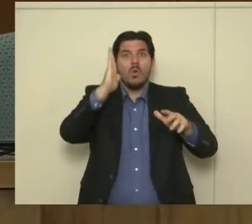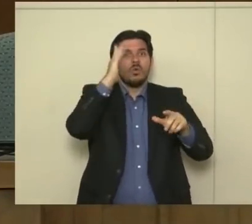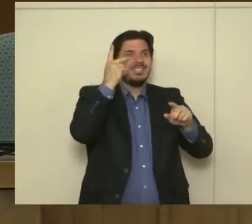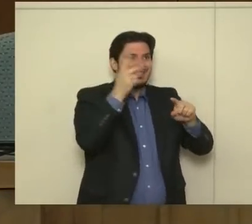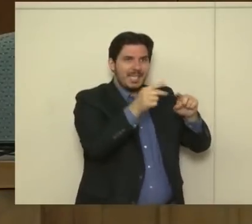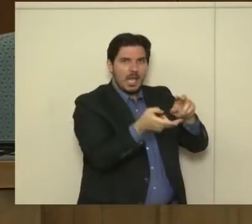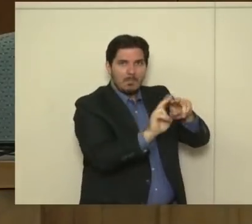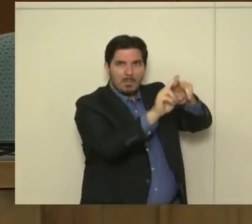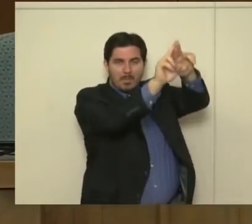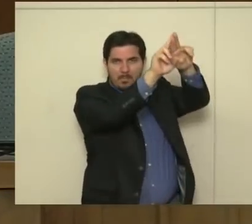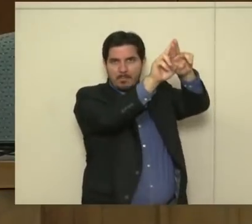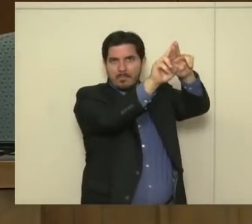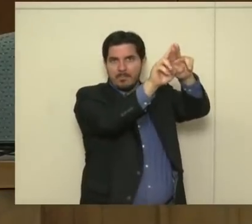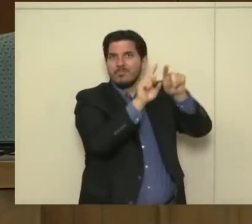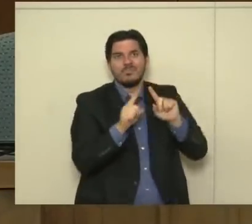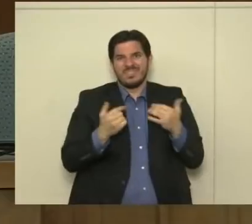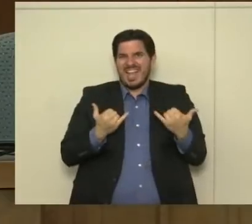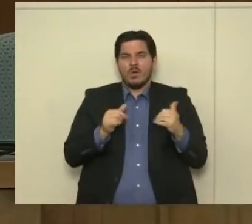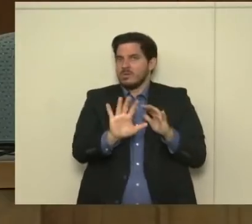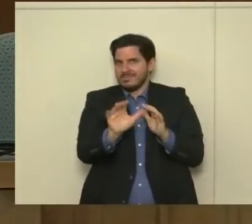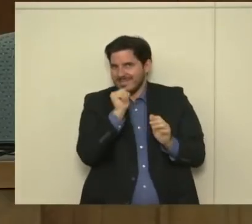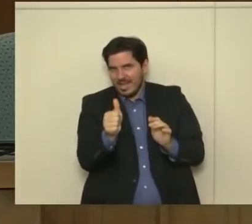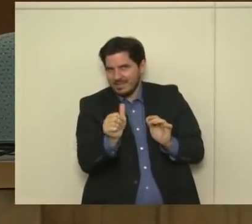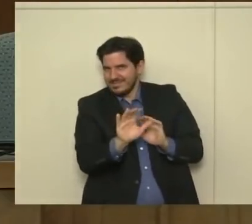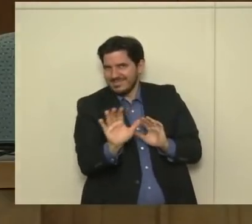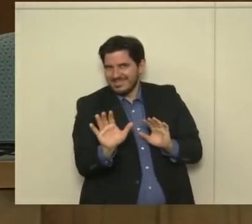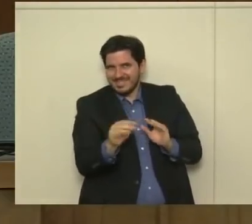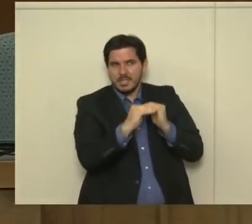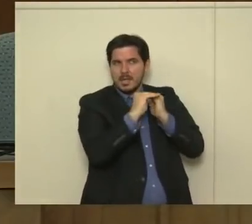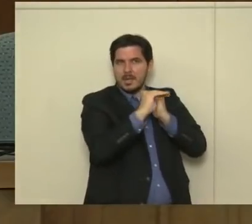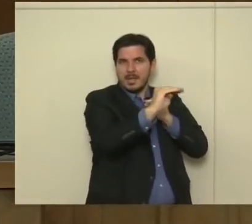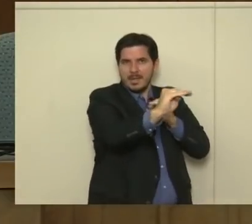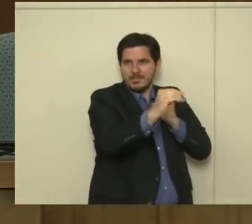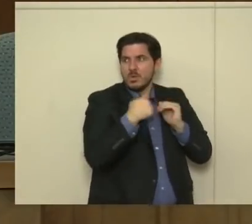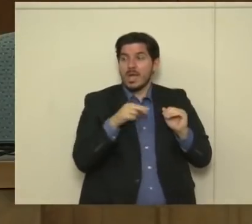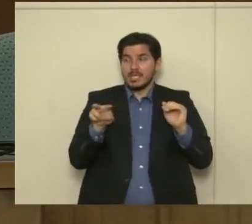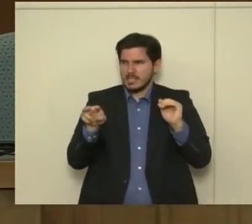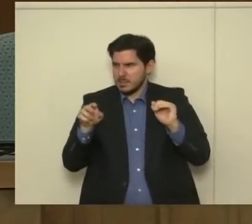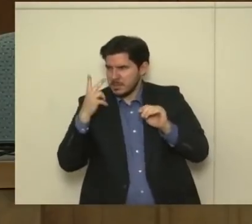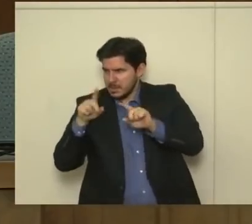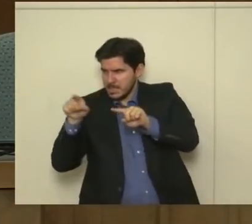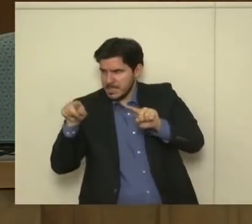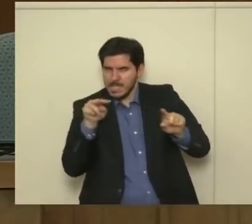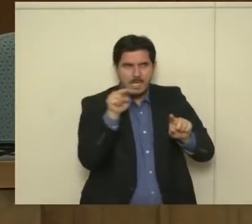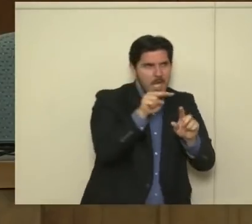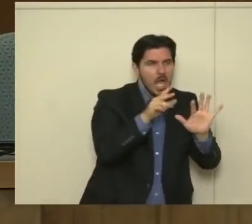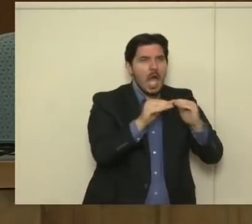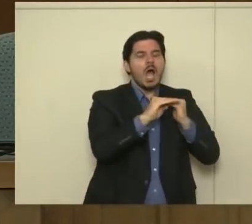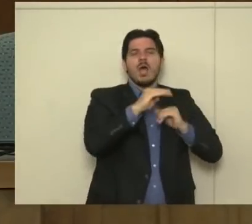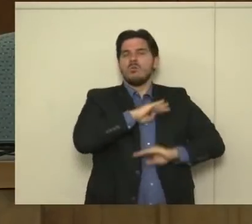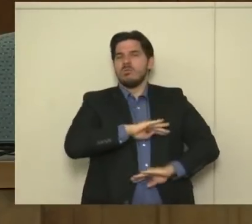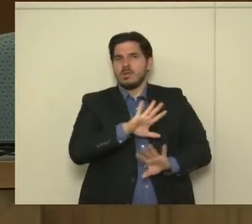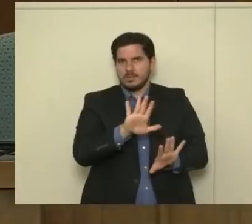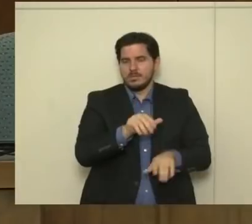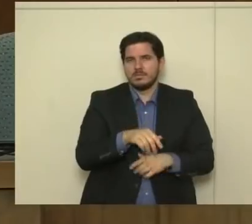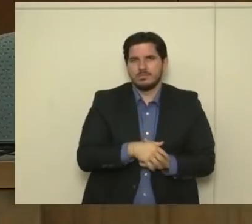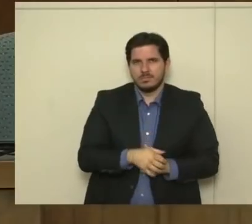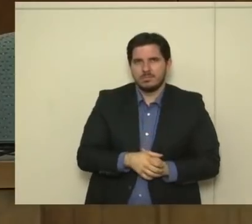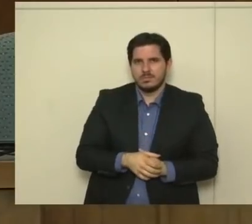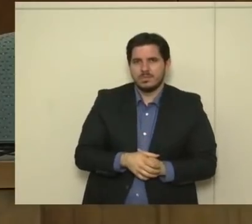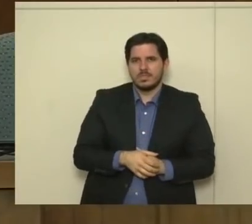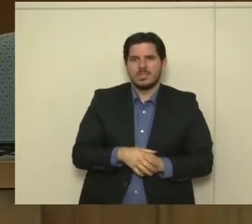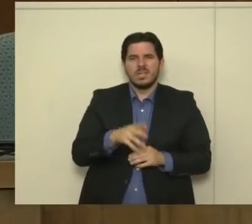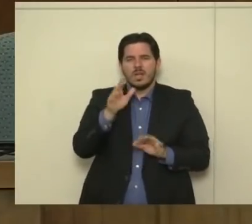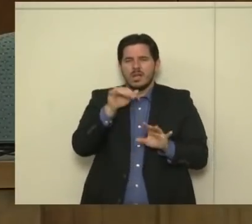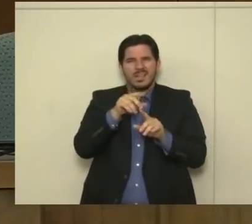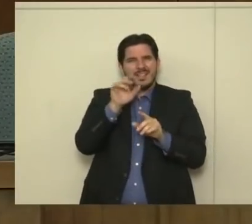that. So for now, that's the number I look at second to get a sense of where we are and whether how I should